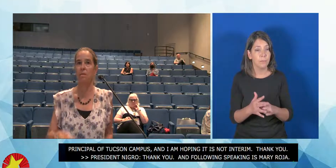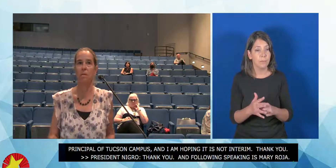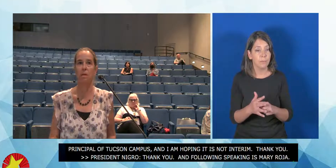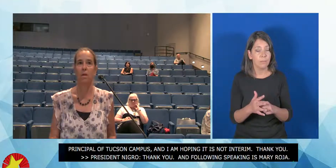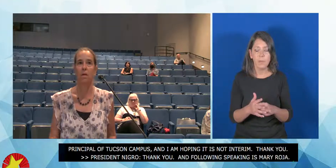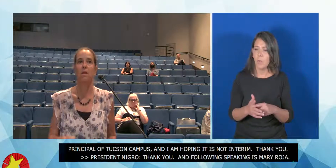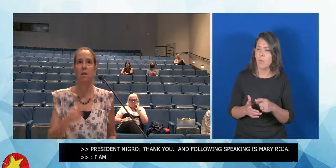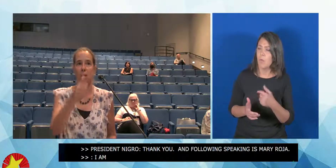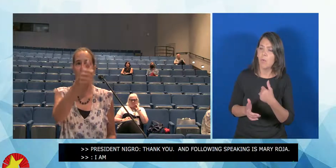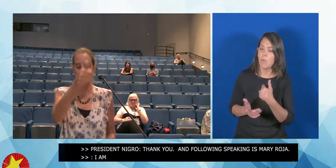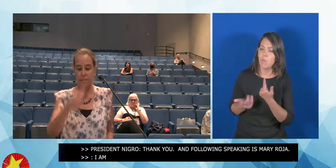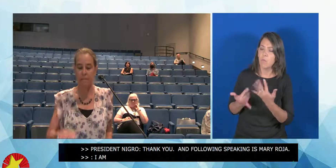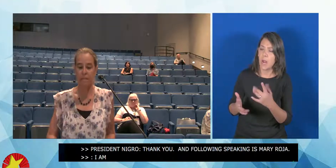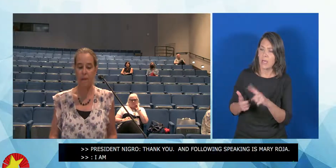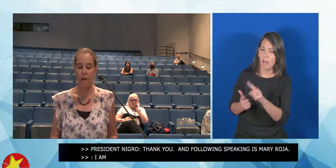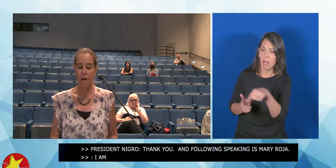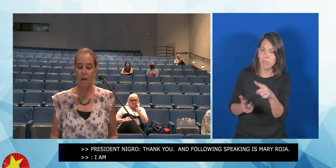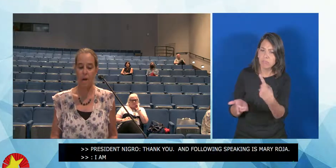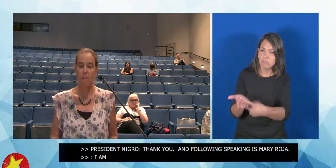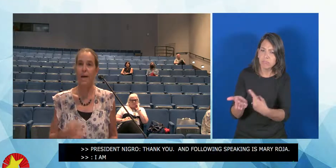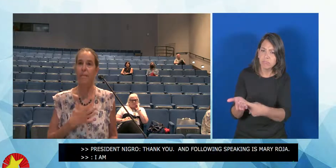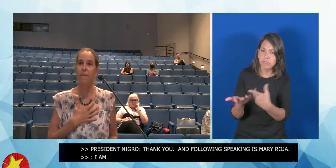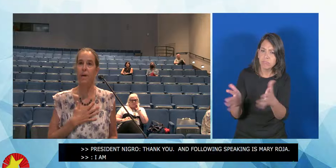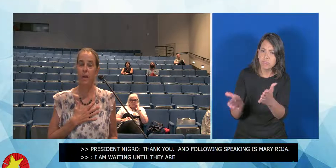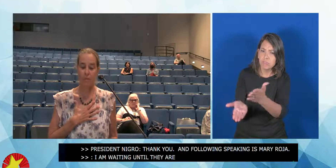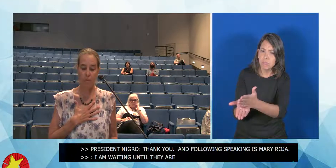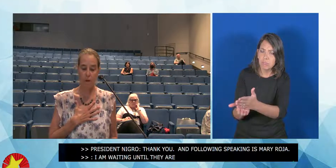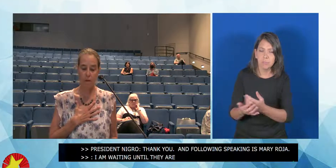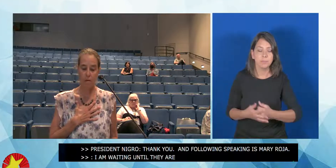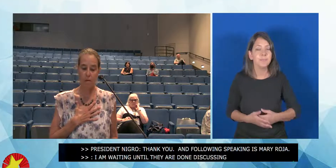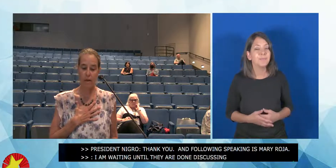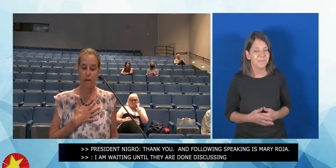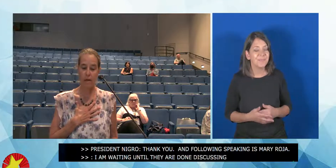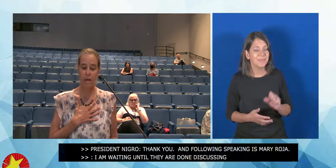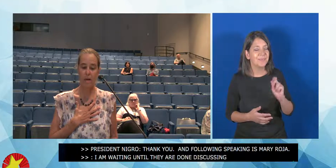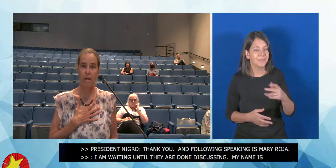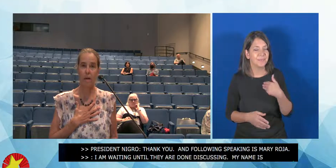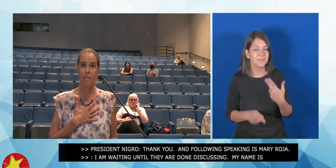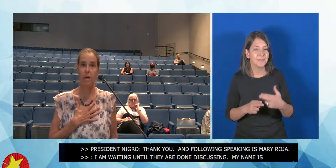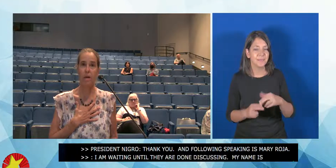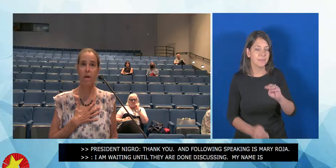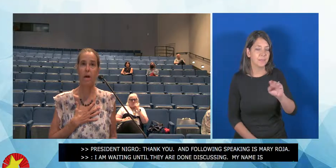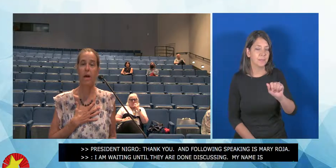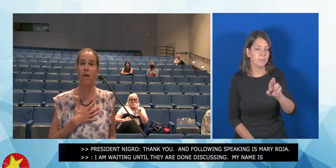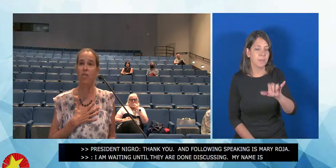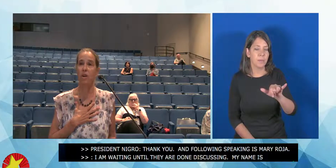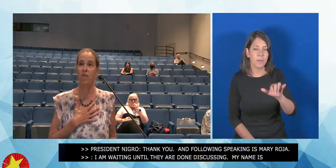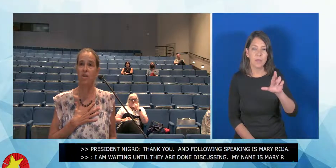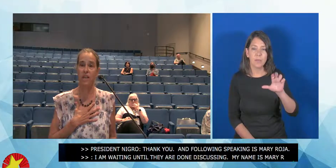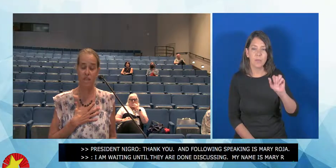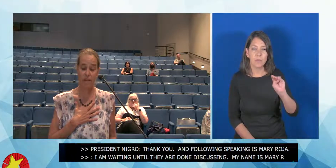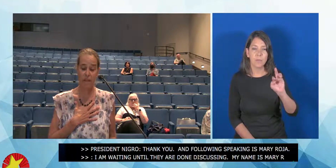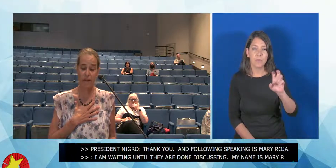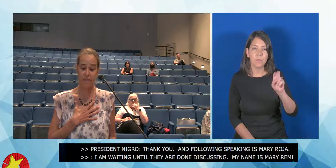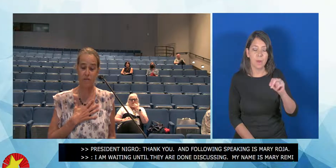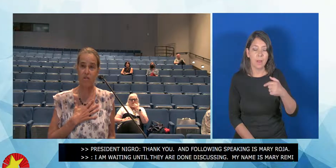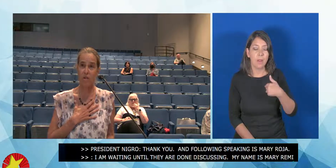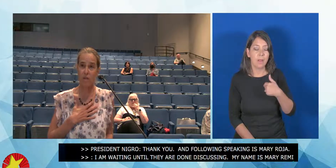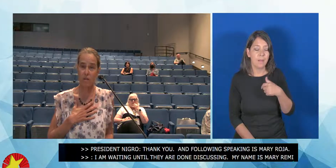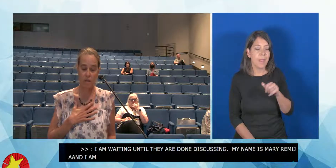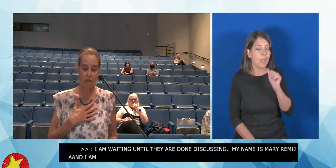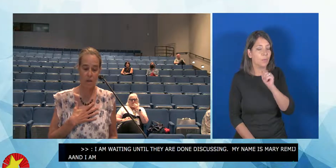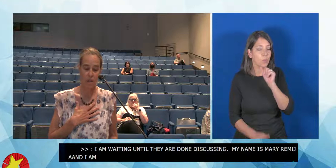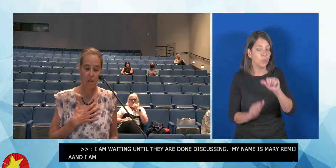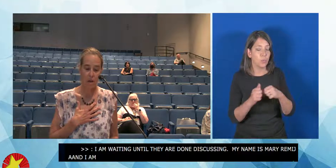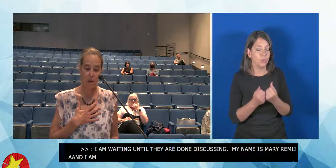discussing. Okay. My name's Mary Rimron, and I'm the Arizona Association of the Deaf Treasurer.